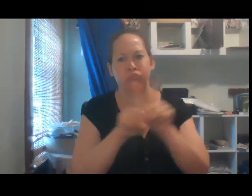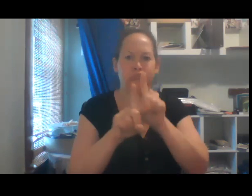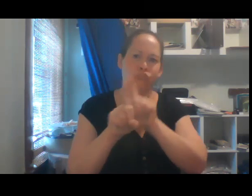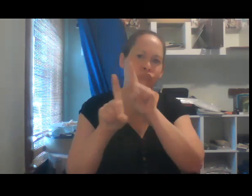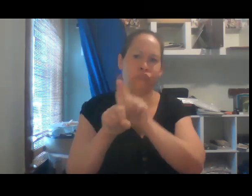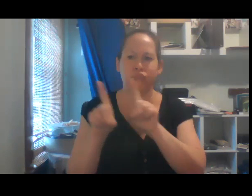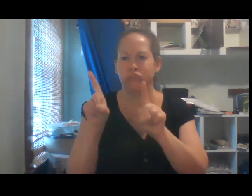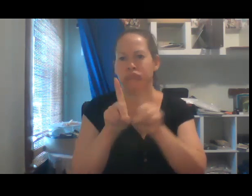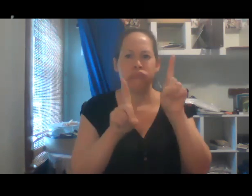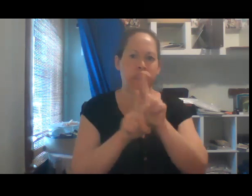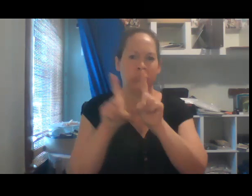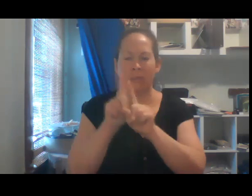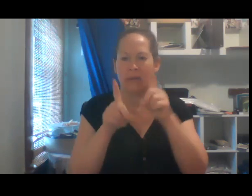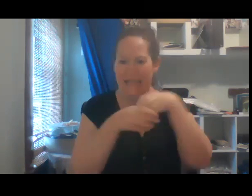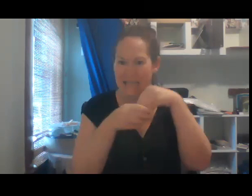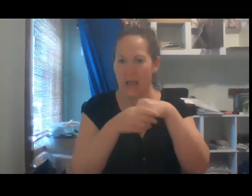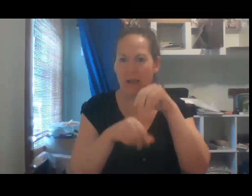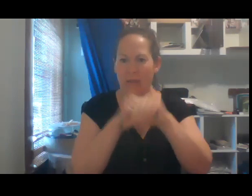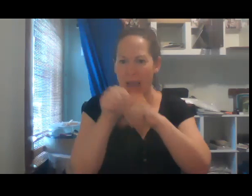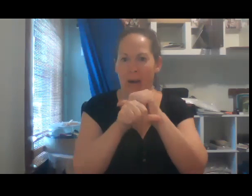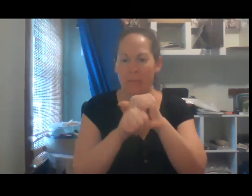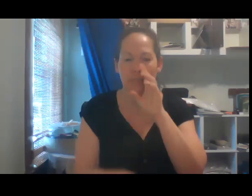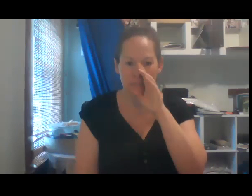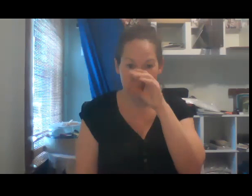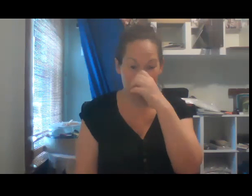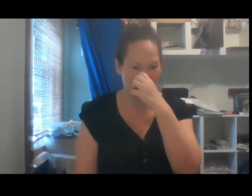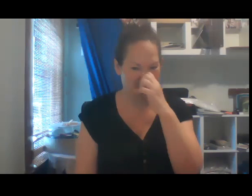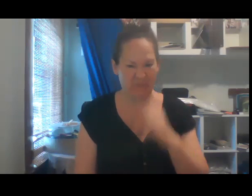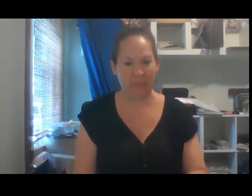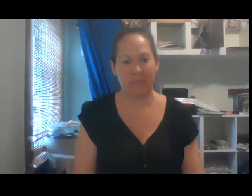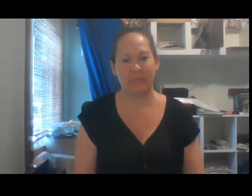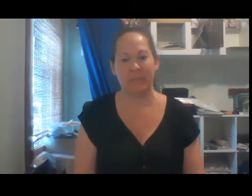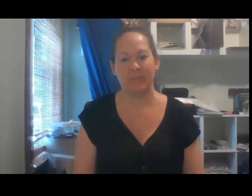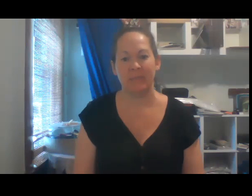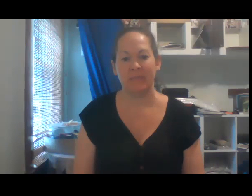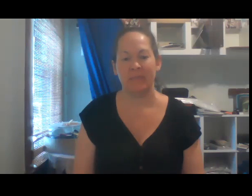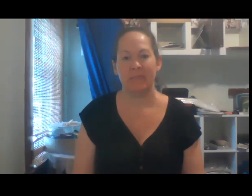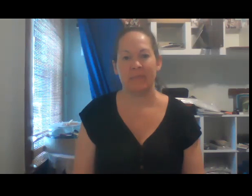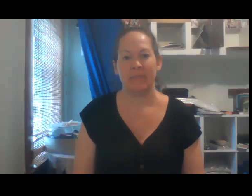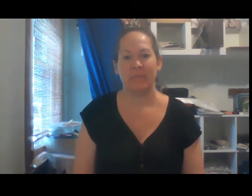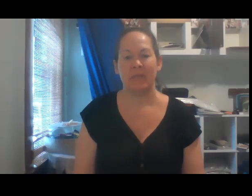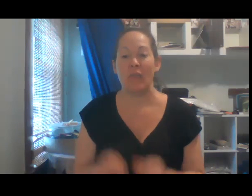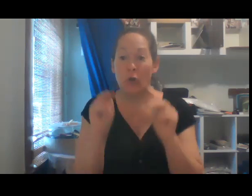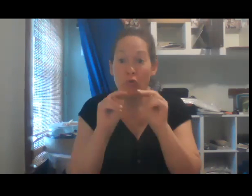help them pack a little bit better by getting in between them.